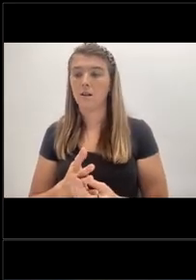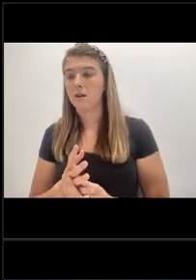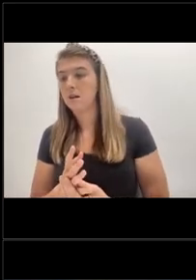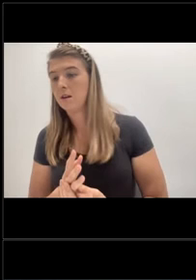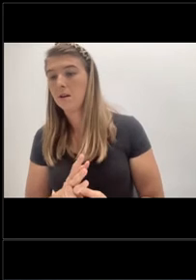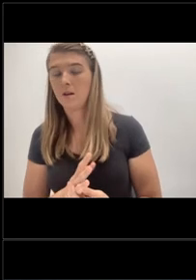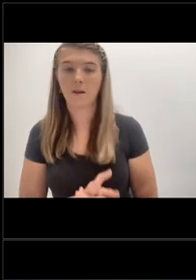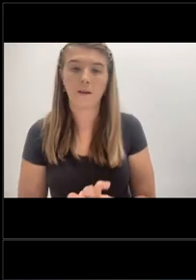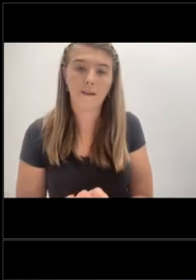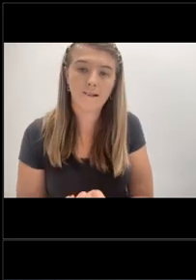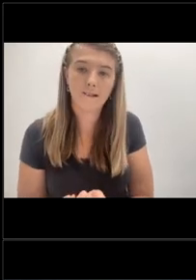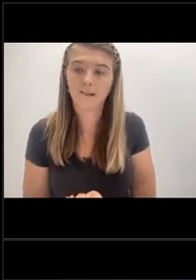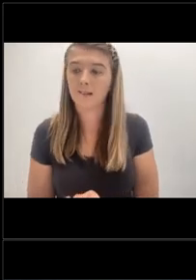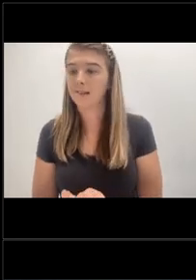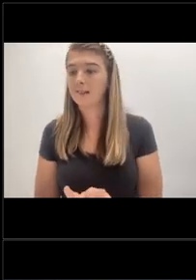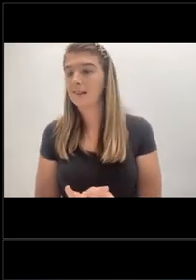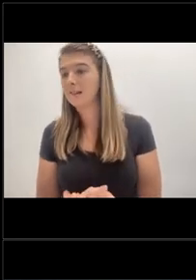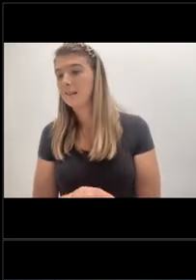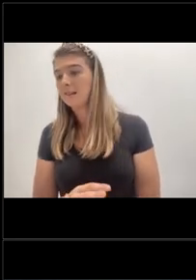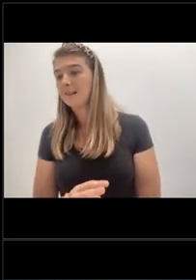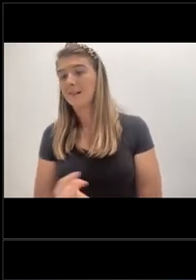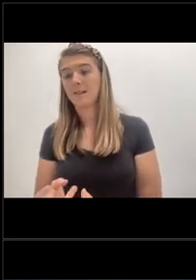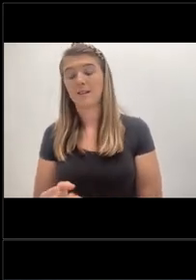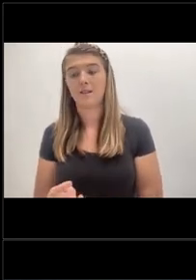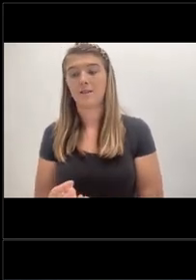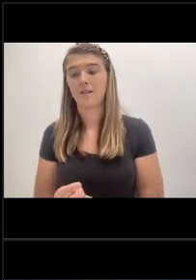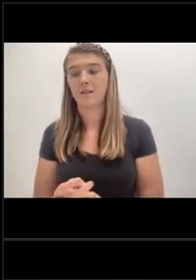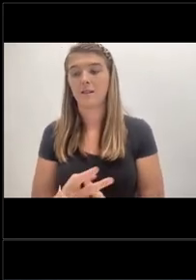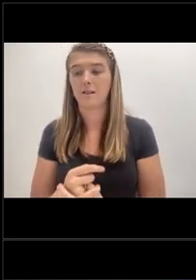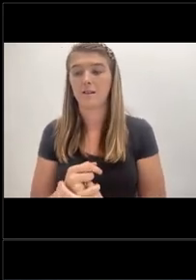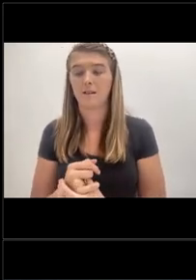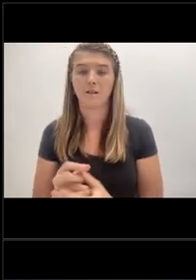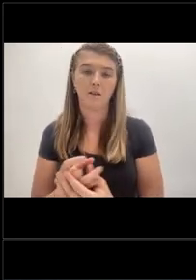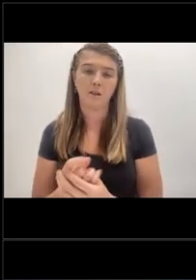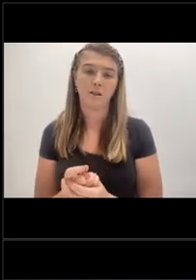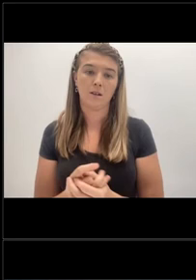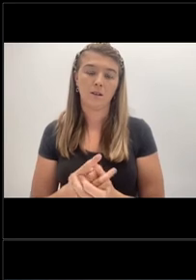I'll give you just a few more seconds to get your answers in.